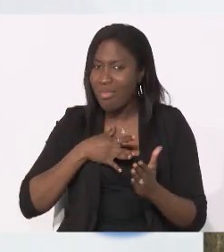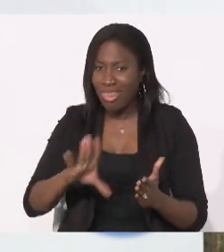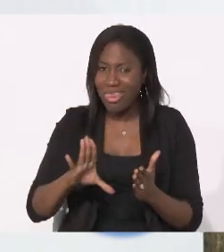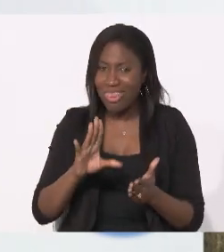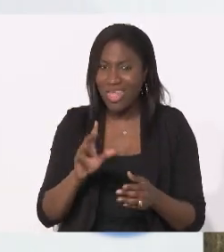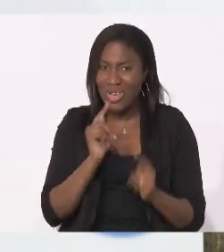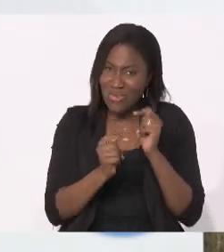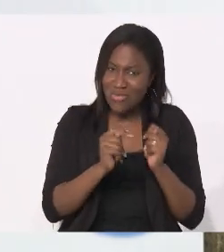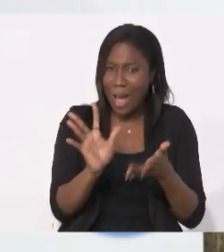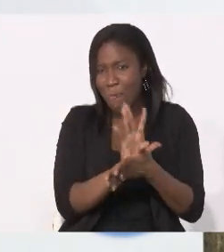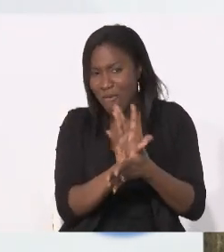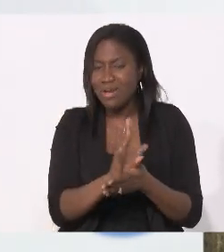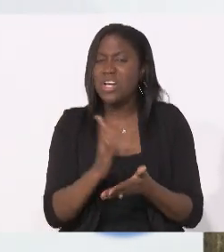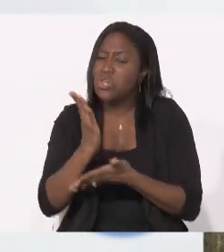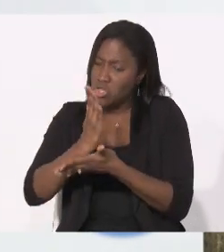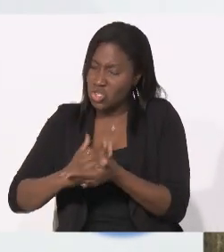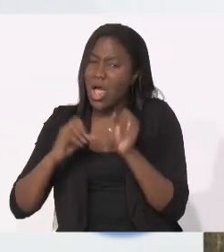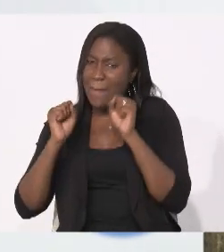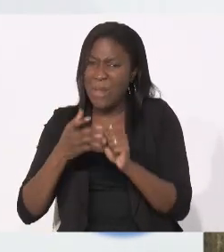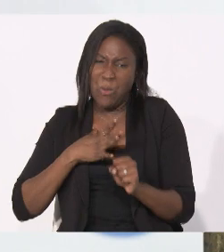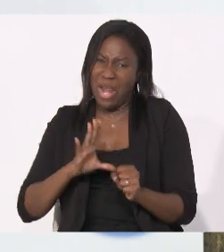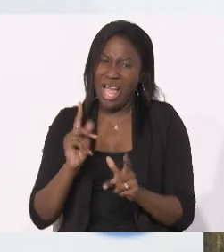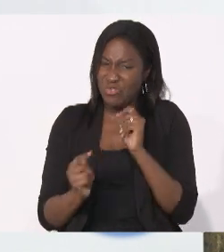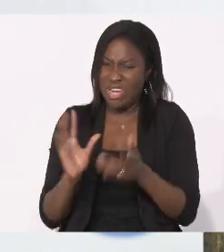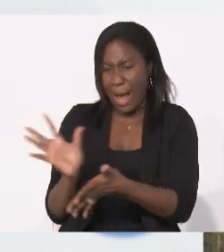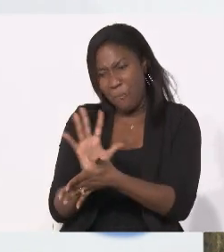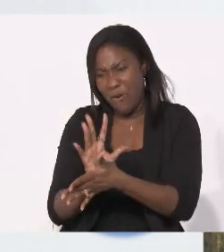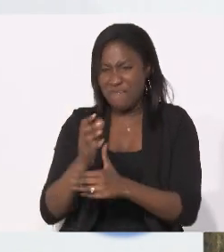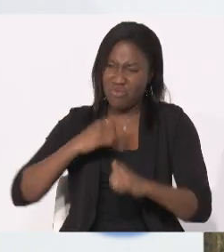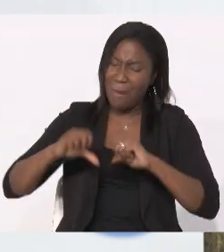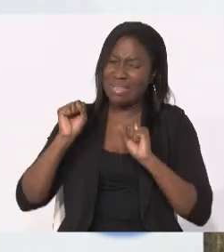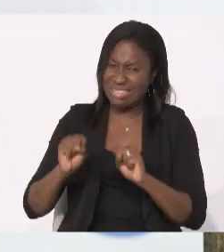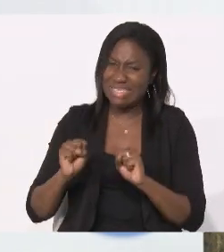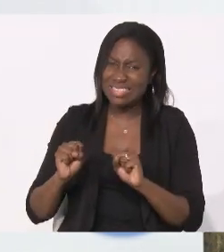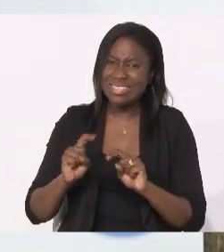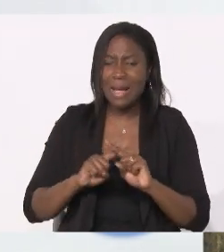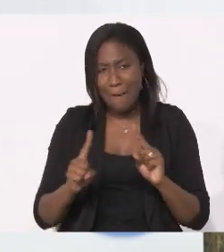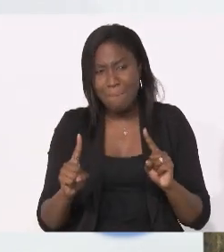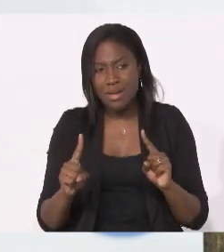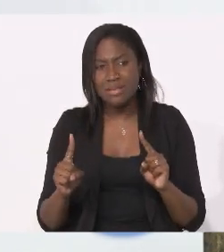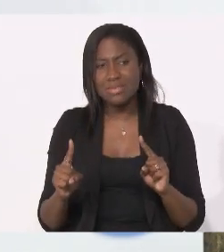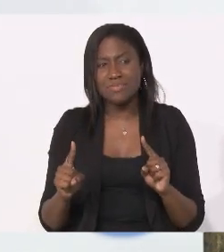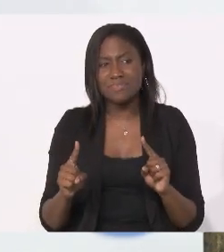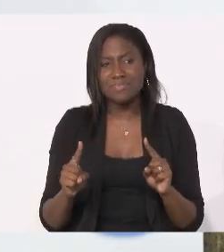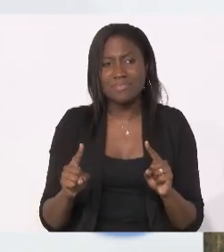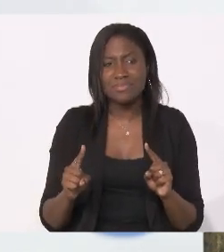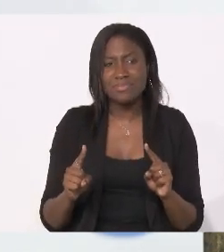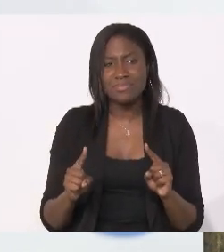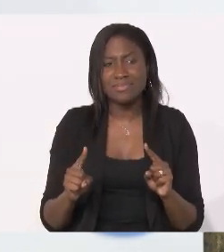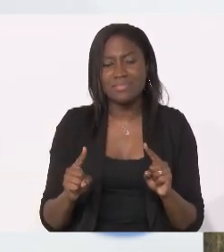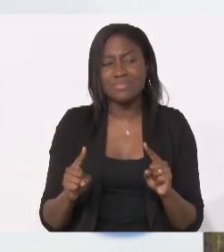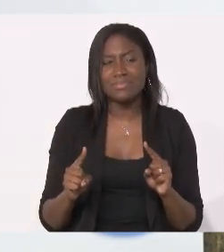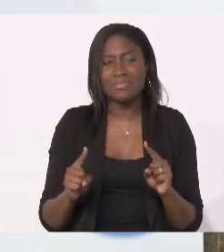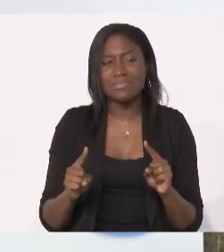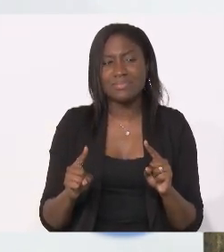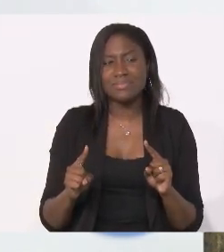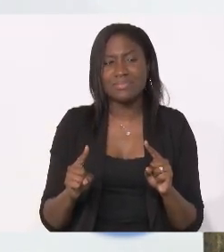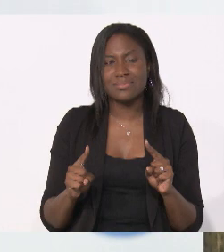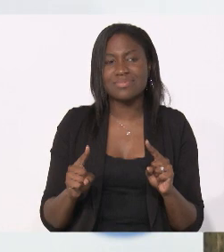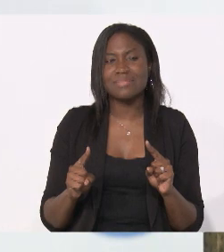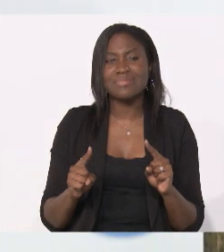is temporary, film is forever. But for some reason, that connection is missing. And so I spent the last